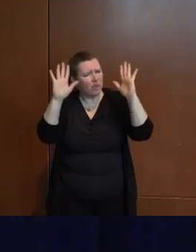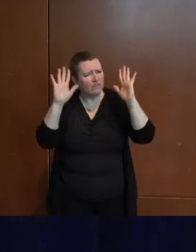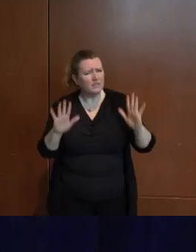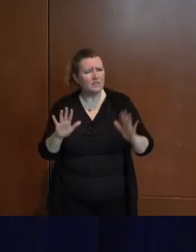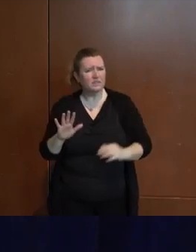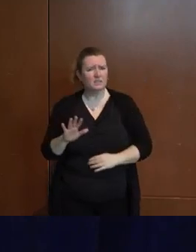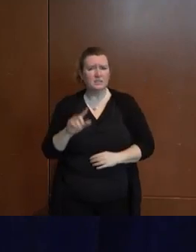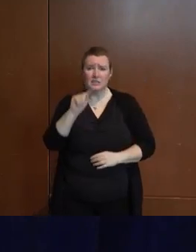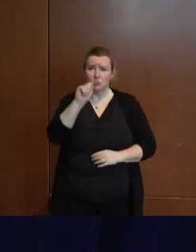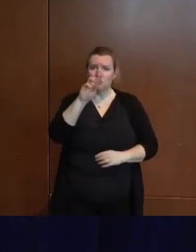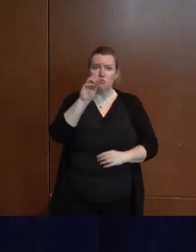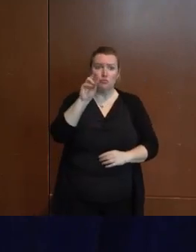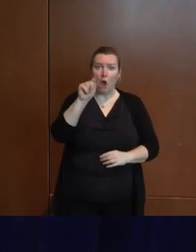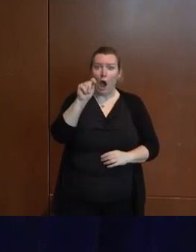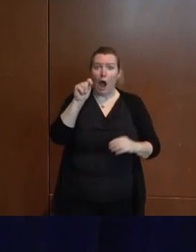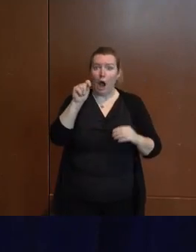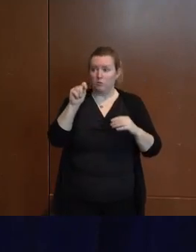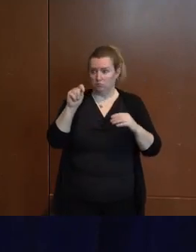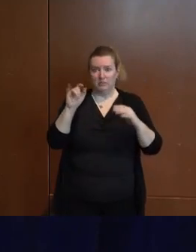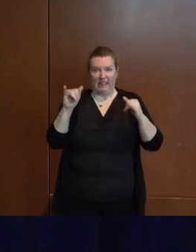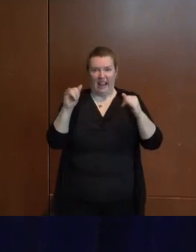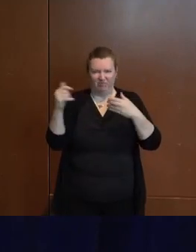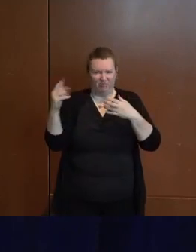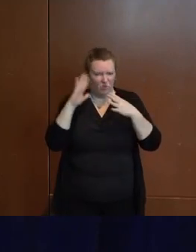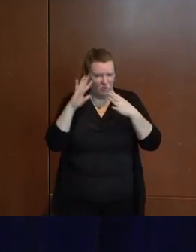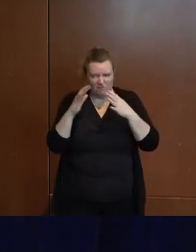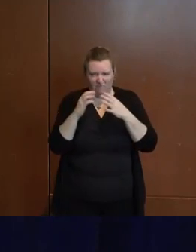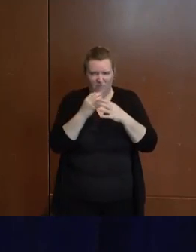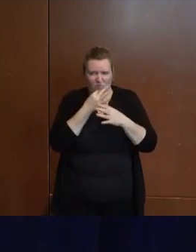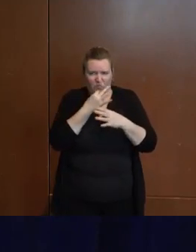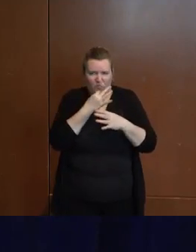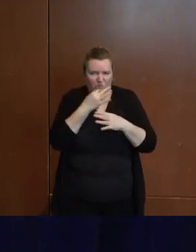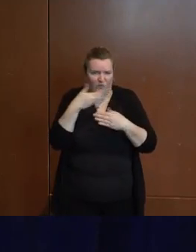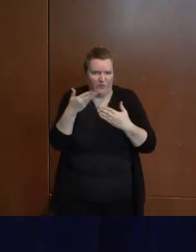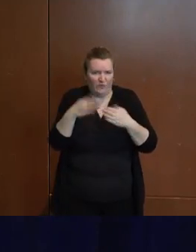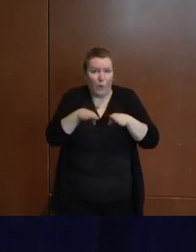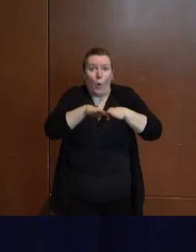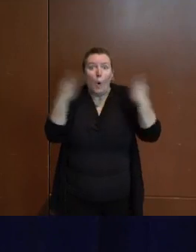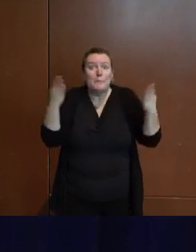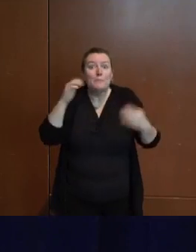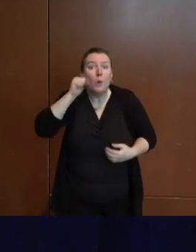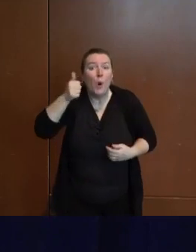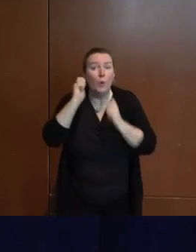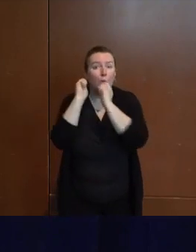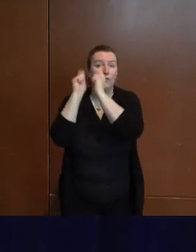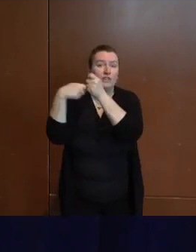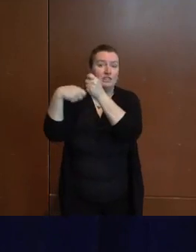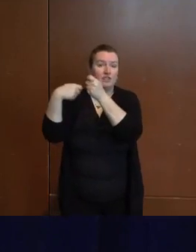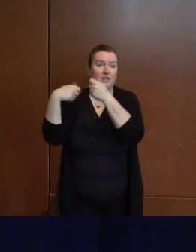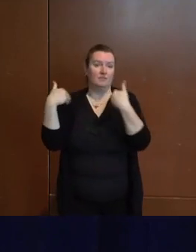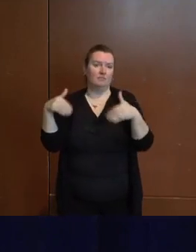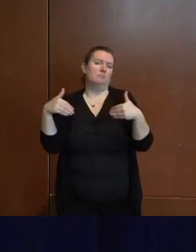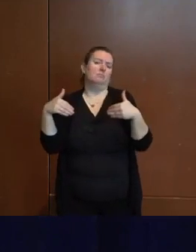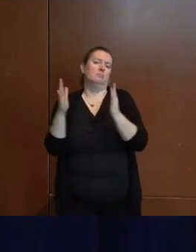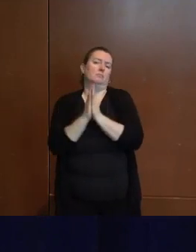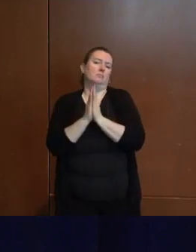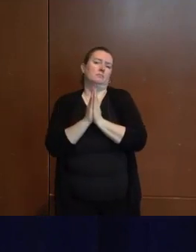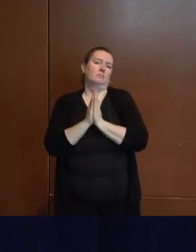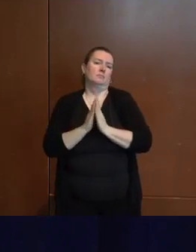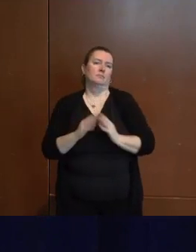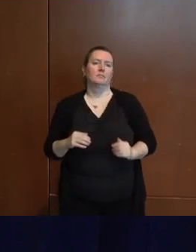early tomorrow, Wednesday, April 1st, for catch and release only. This is to help us to help